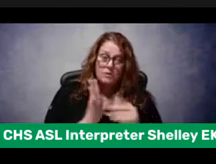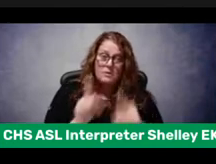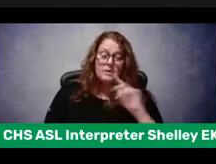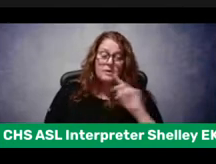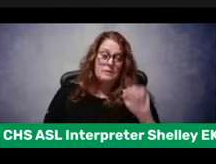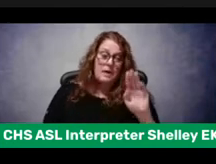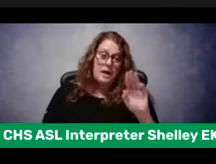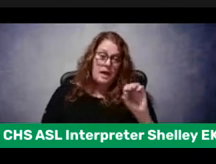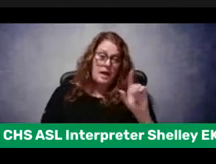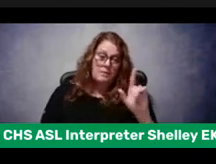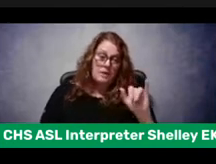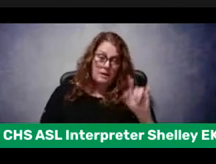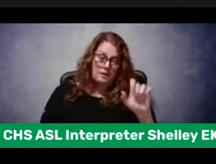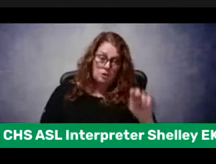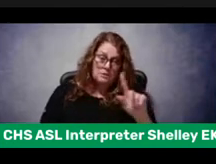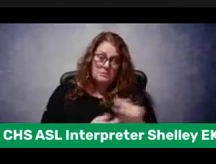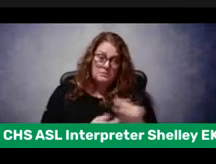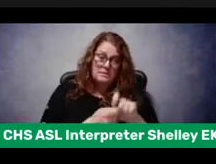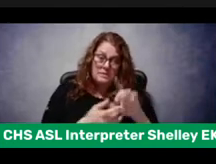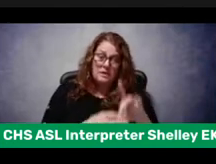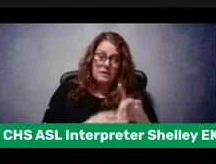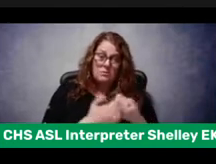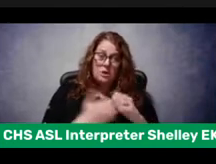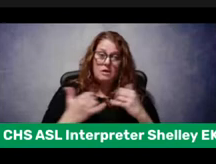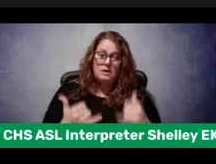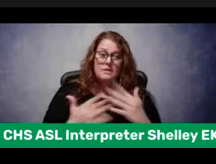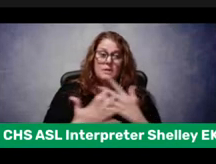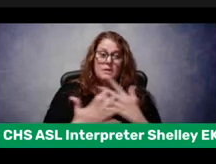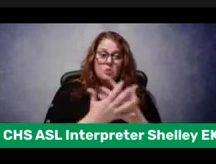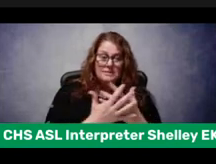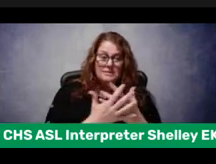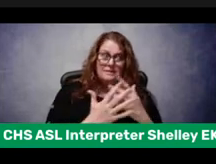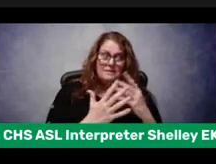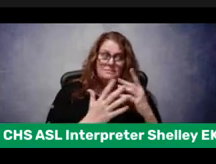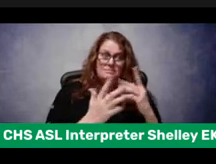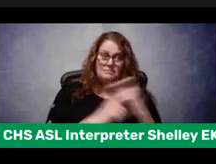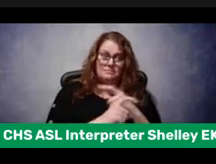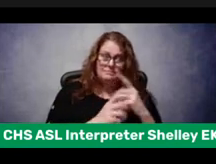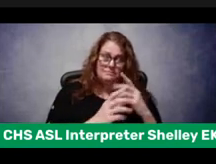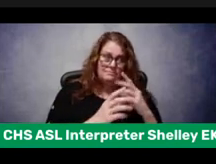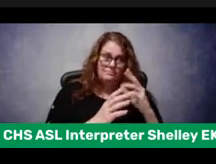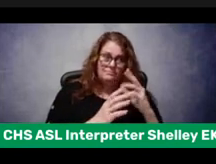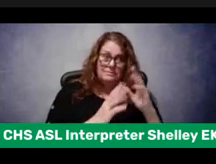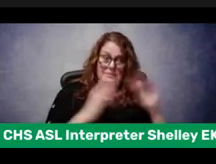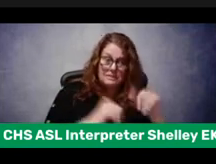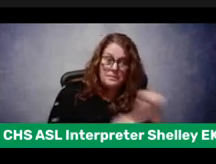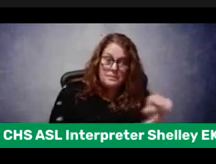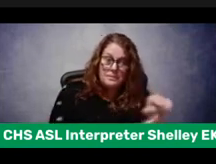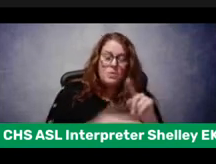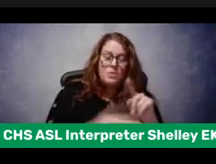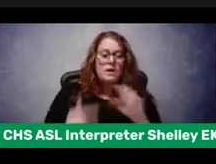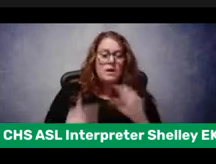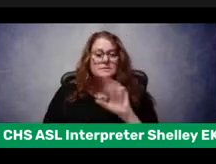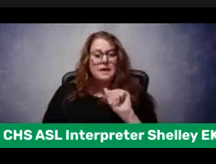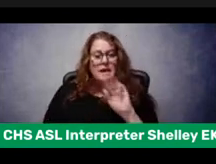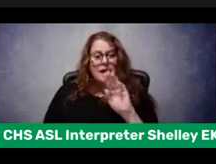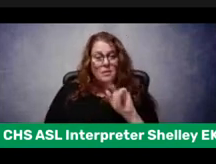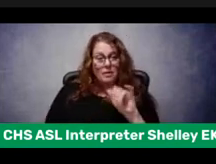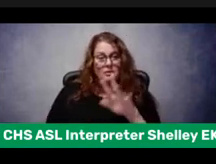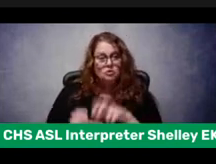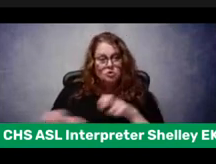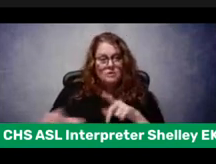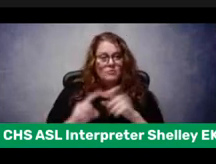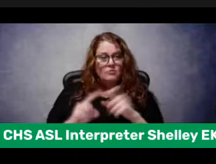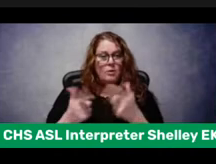abolition specifically around the prison complex, for example, but I think really thinking about what is abolition from larger systems is something that